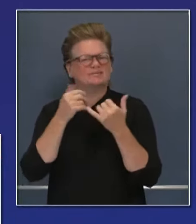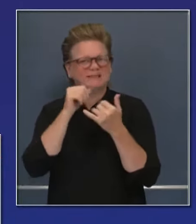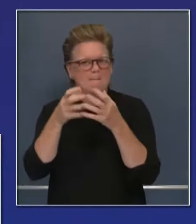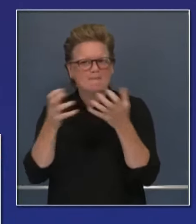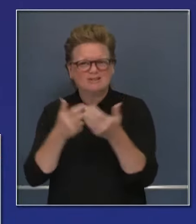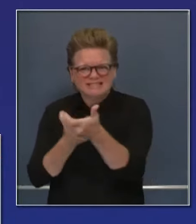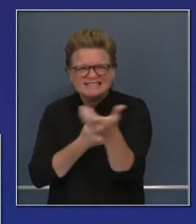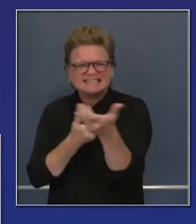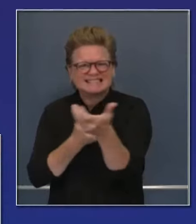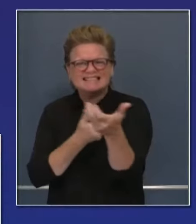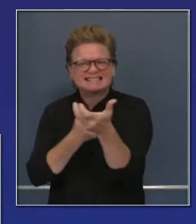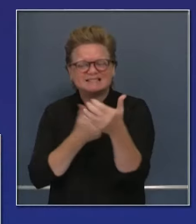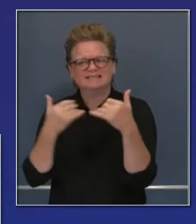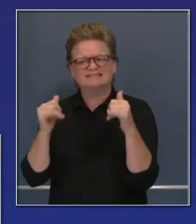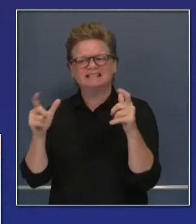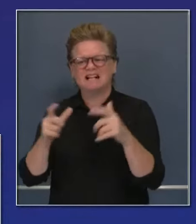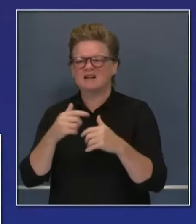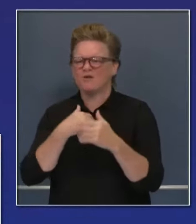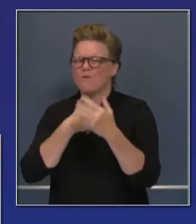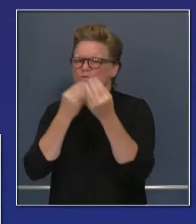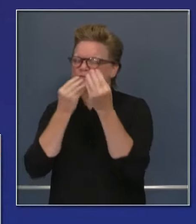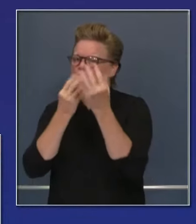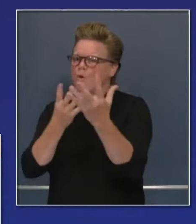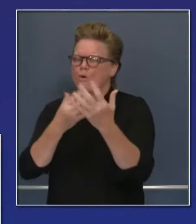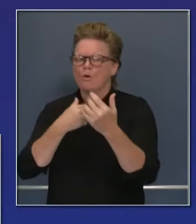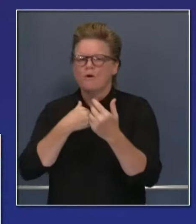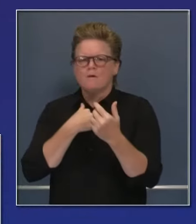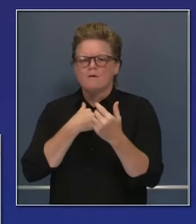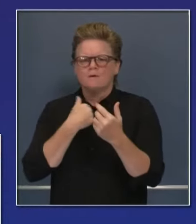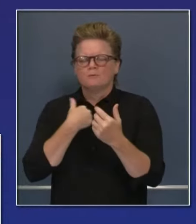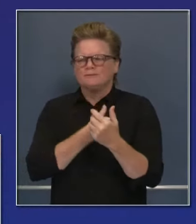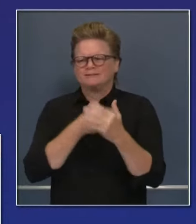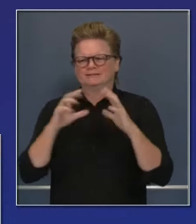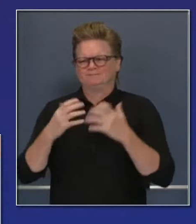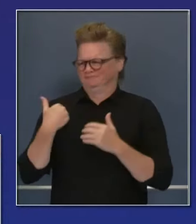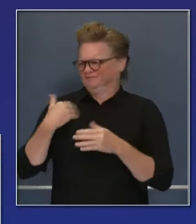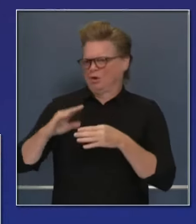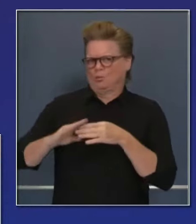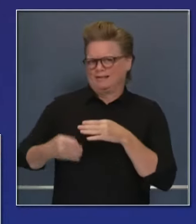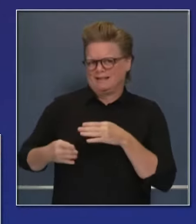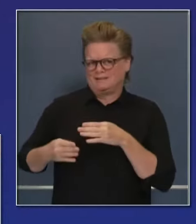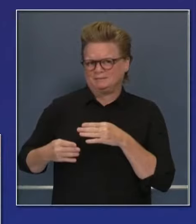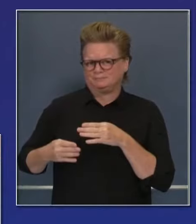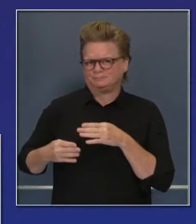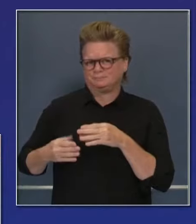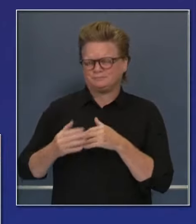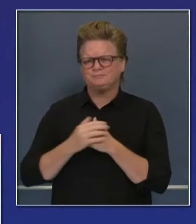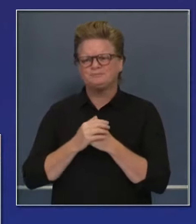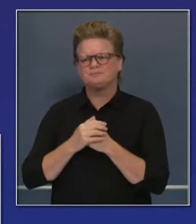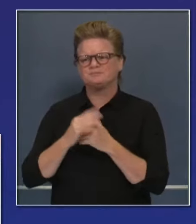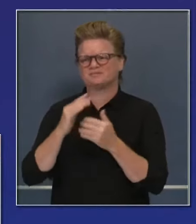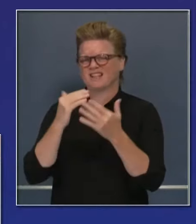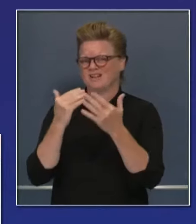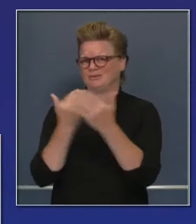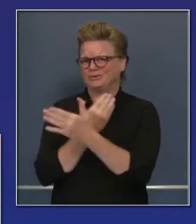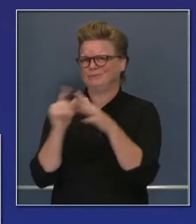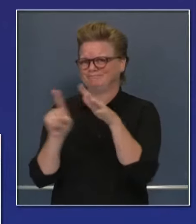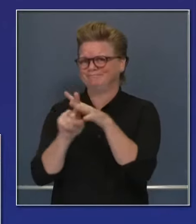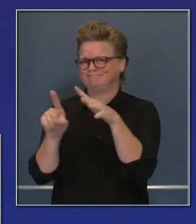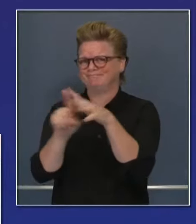well on what has occurred over the course of the last weekend. New active wildfires that have generated a lot